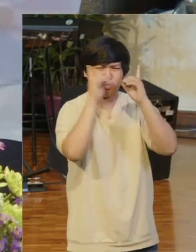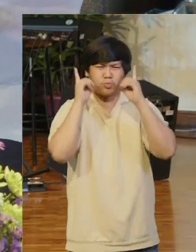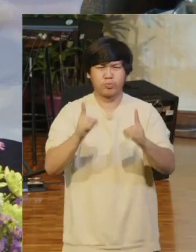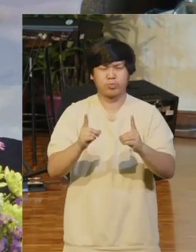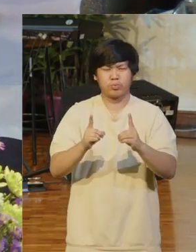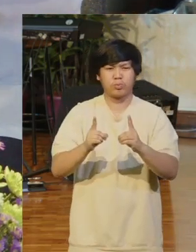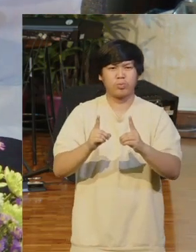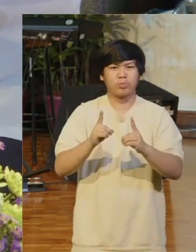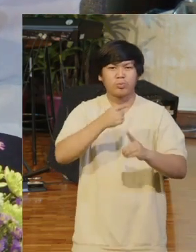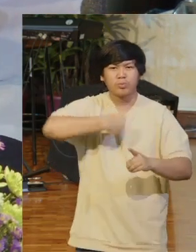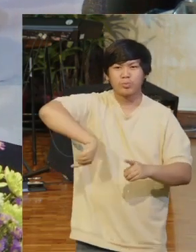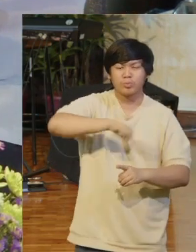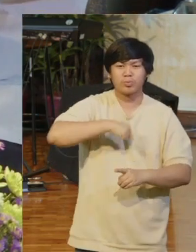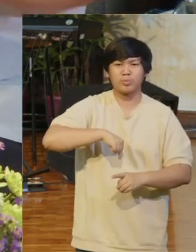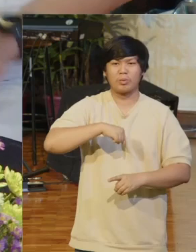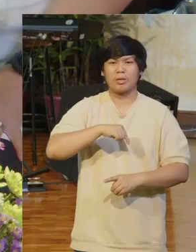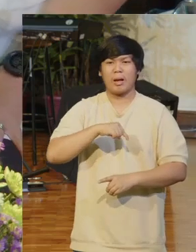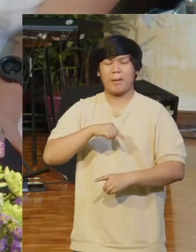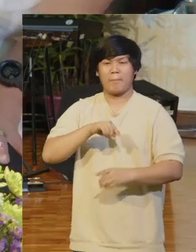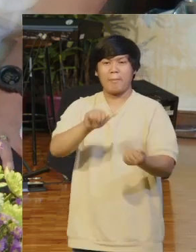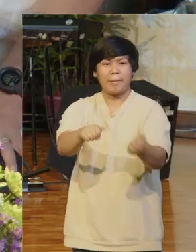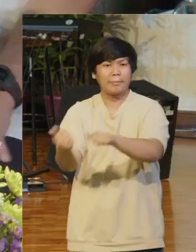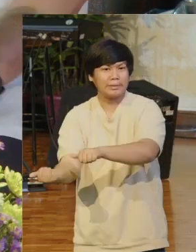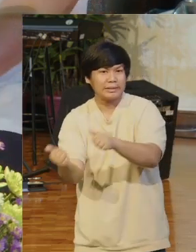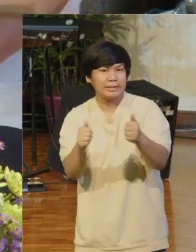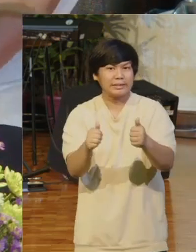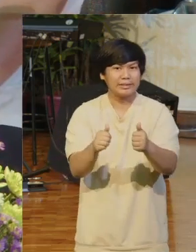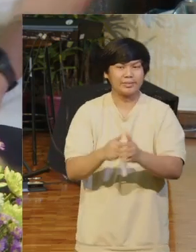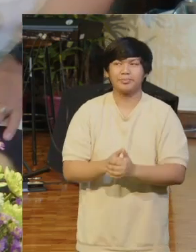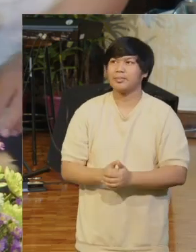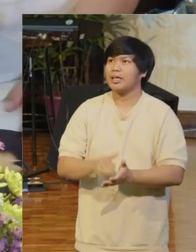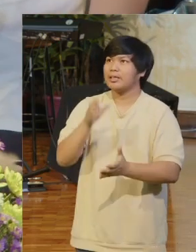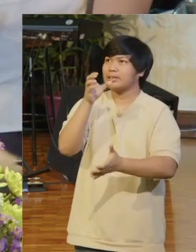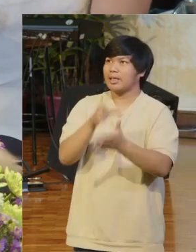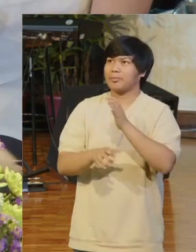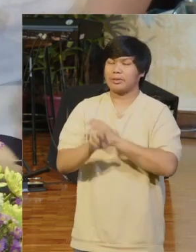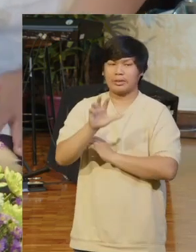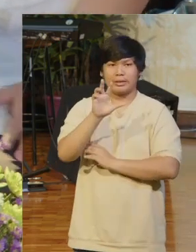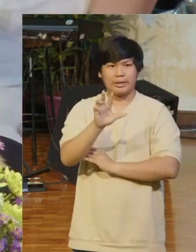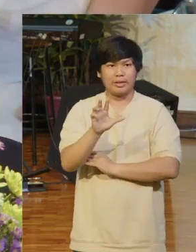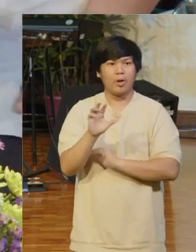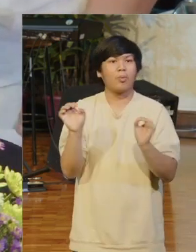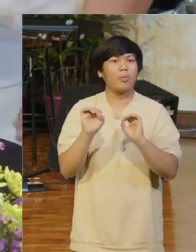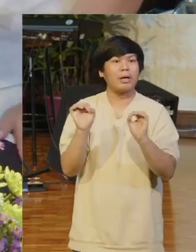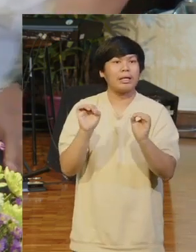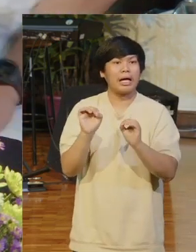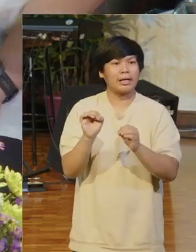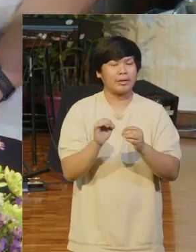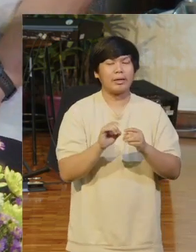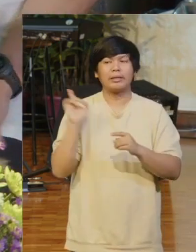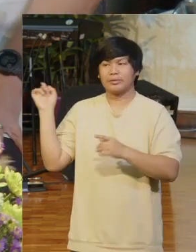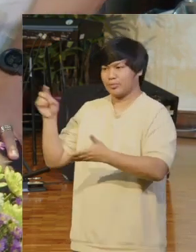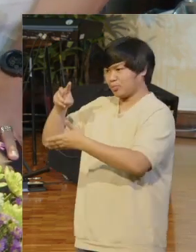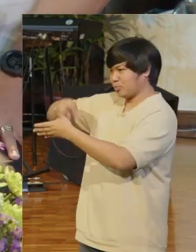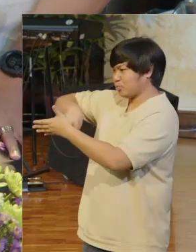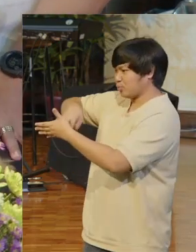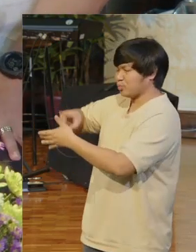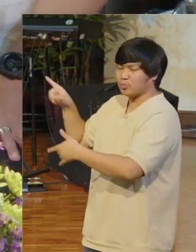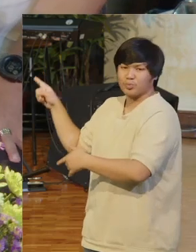mga protestante. No? Westminster Confession, chapter 3. Wala po sa screen, babasahin ko po sa